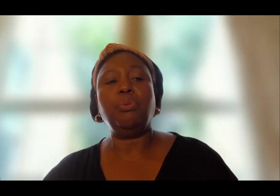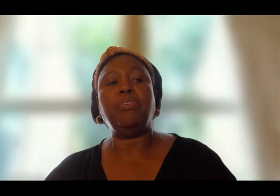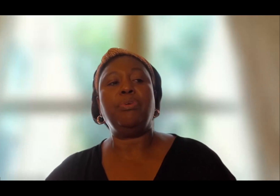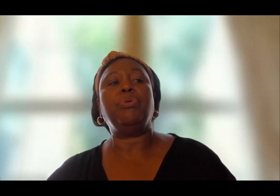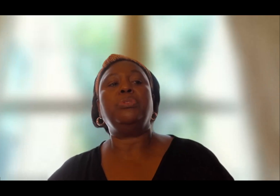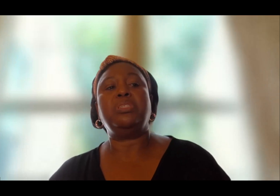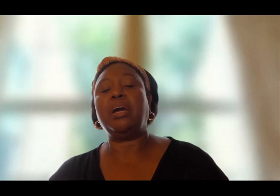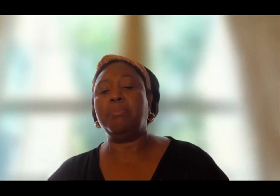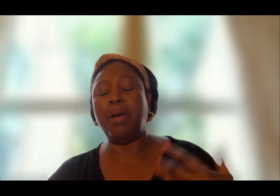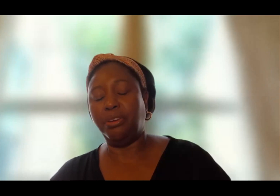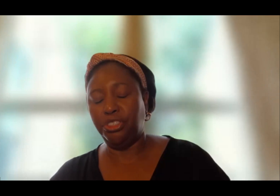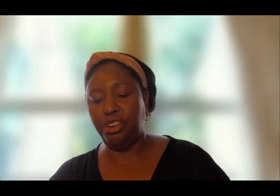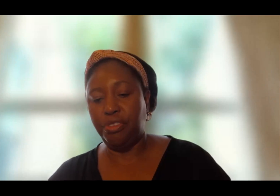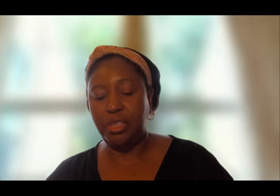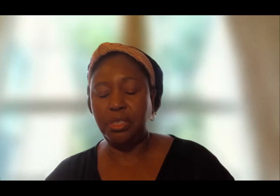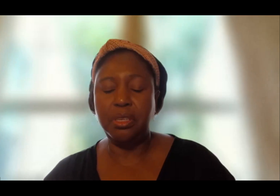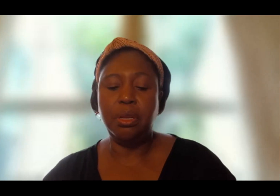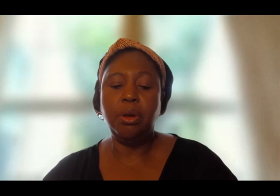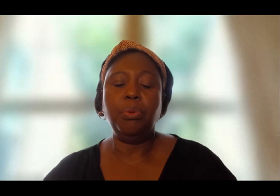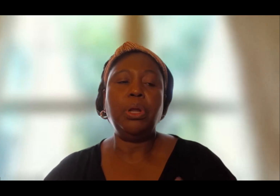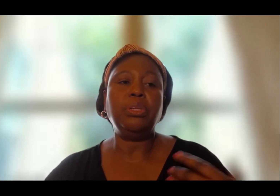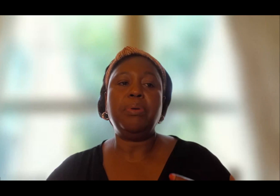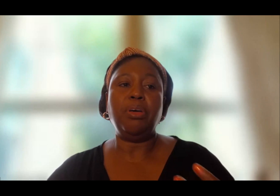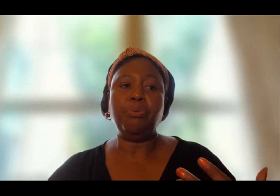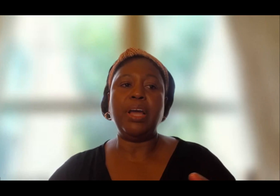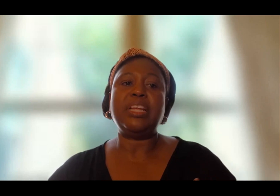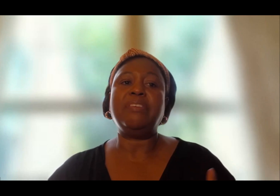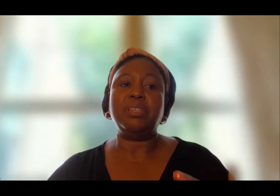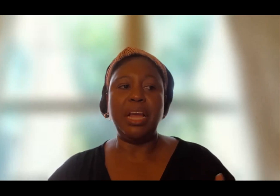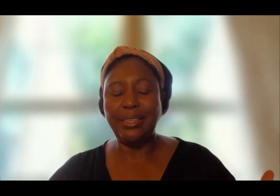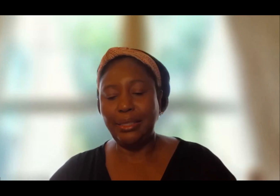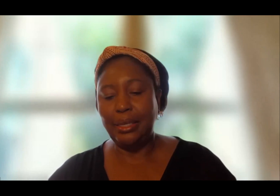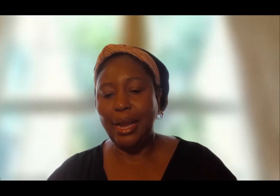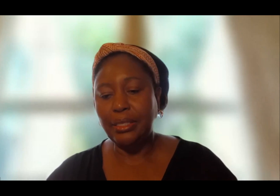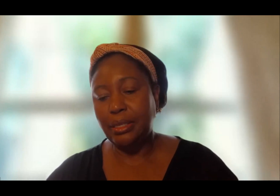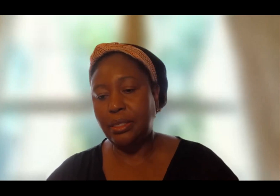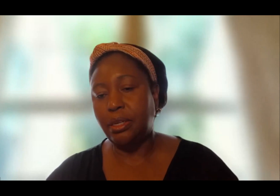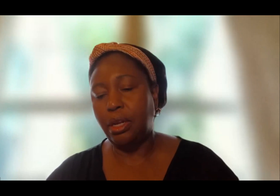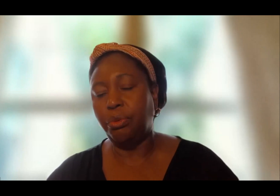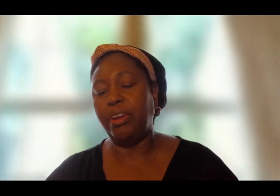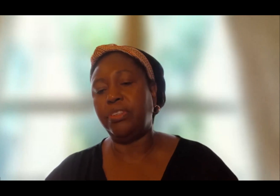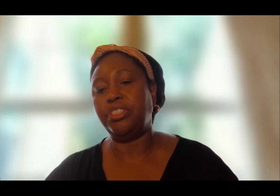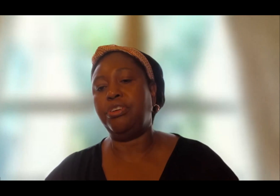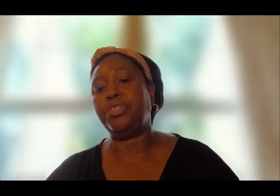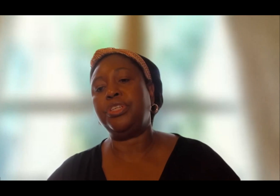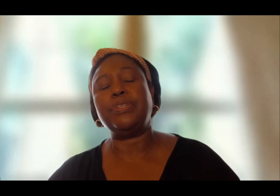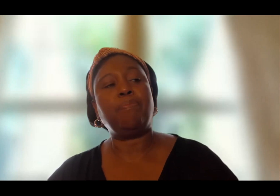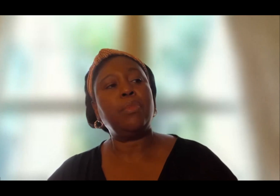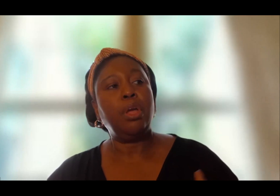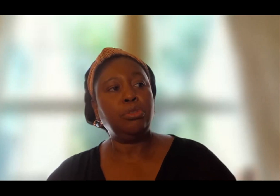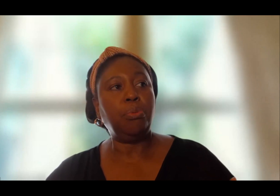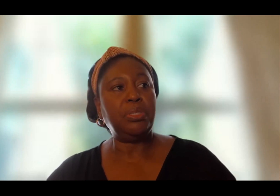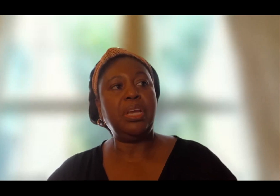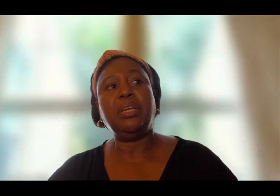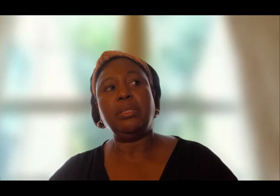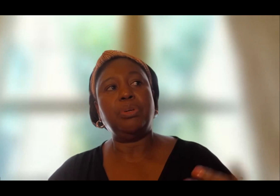is in the waiver rules is that companion services will only be authorized after the IDT has considered other waiver services.